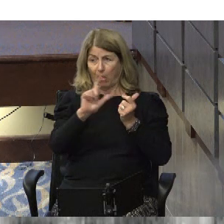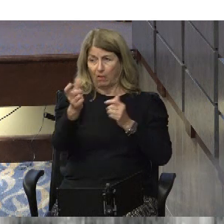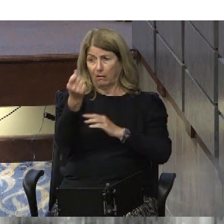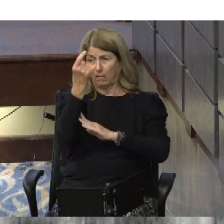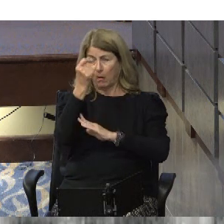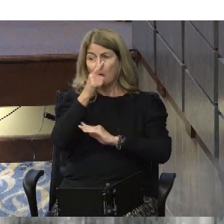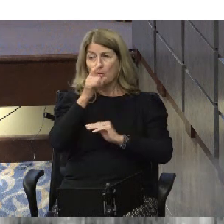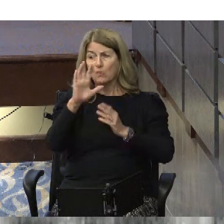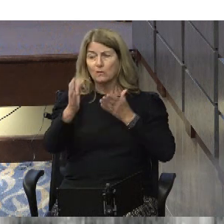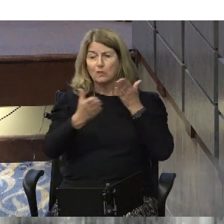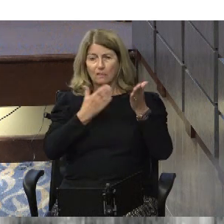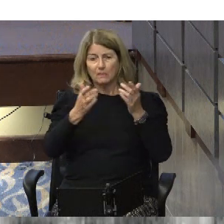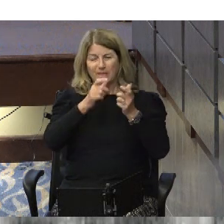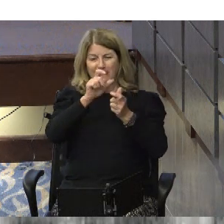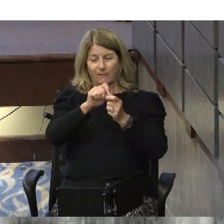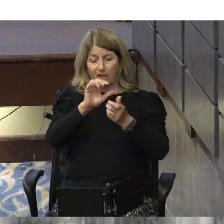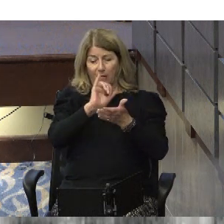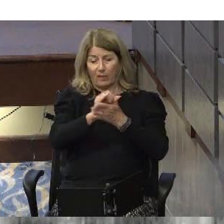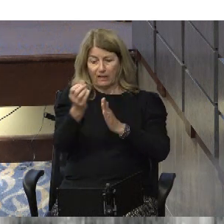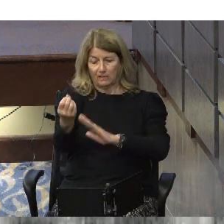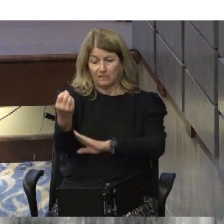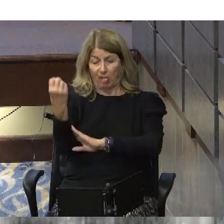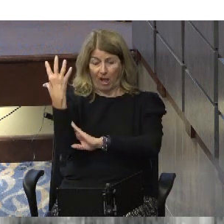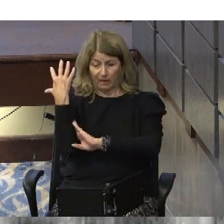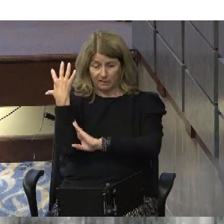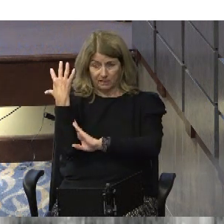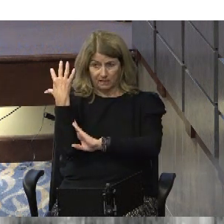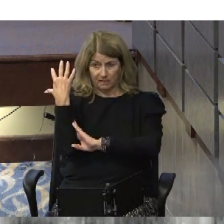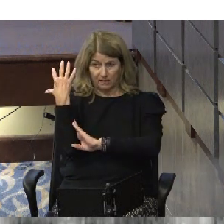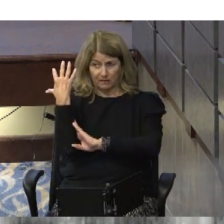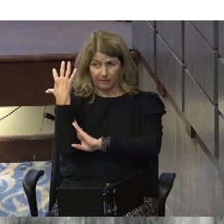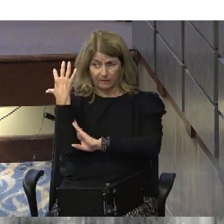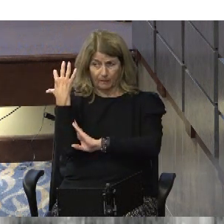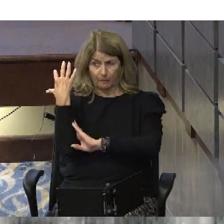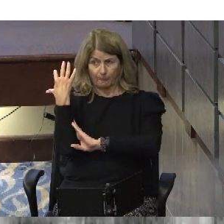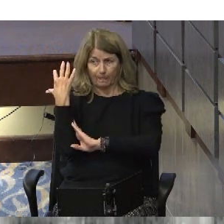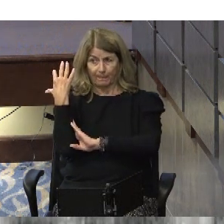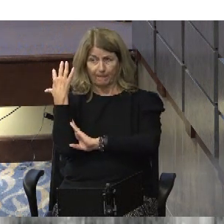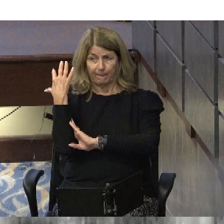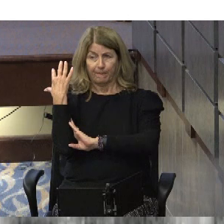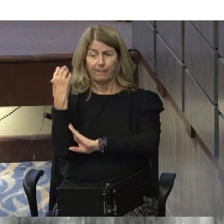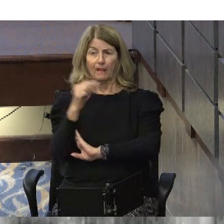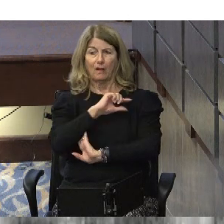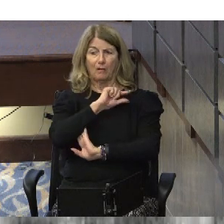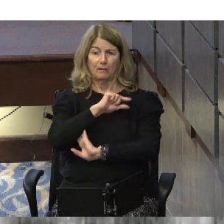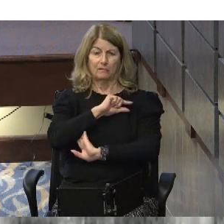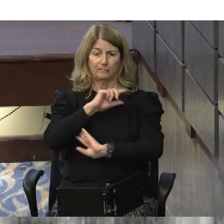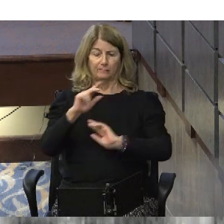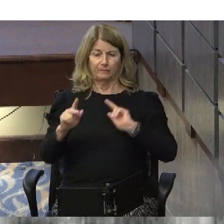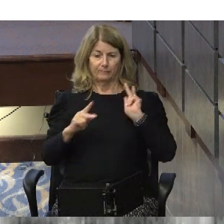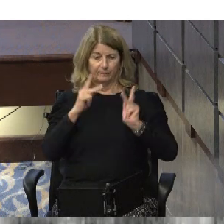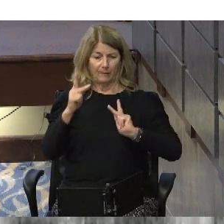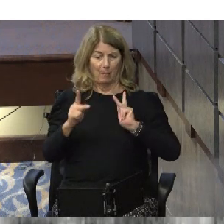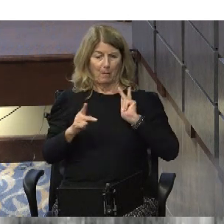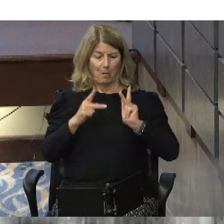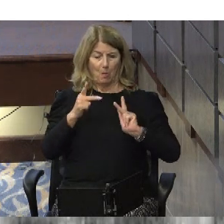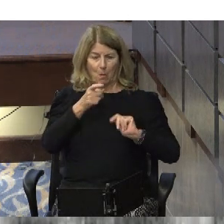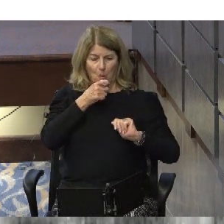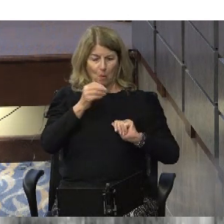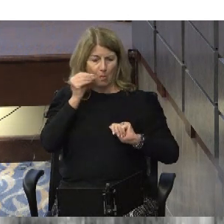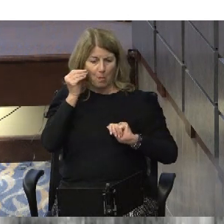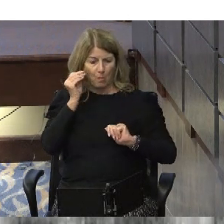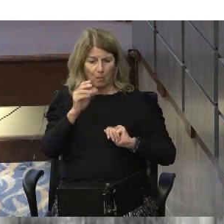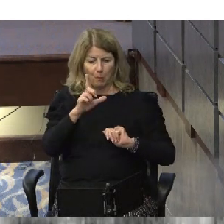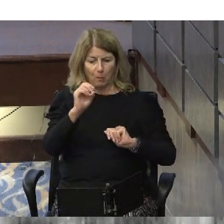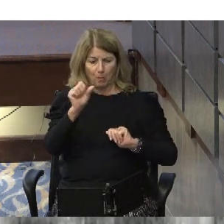served specifically. So what this slide does not show is the first qualifying population, which we mentioned are persons who are homeless, which meaning that they